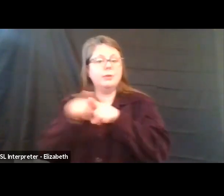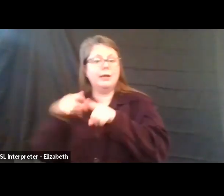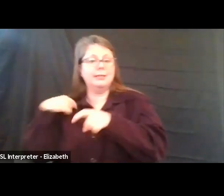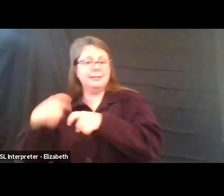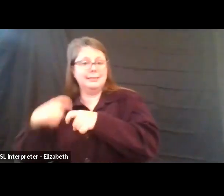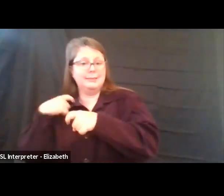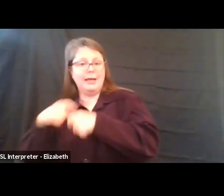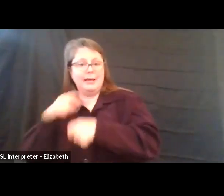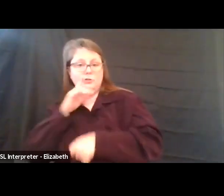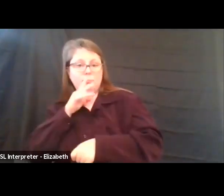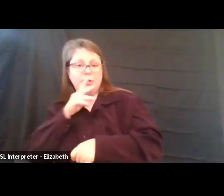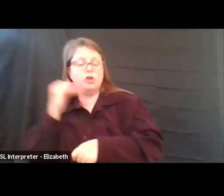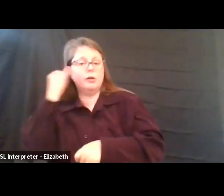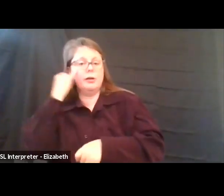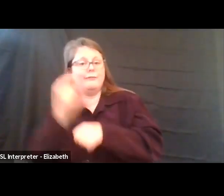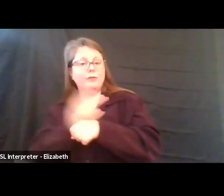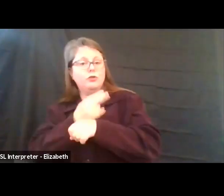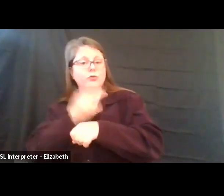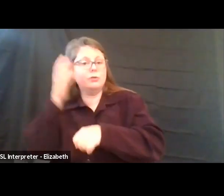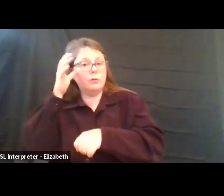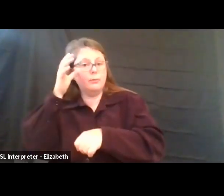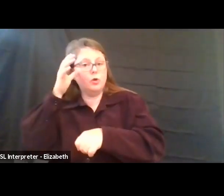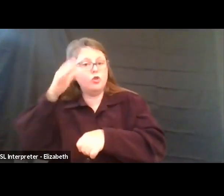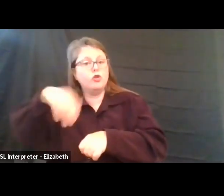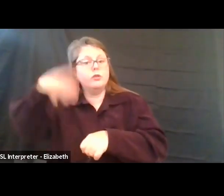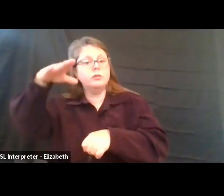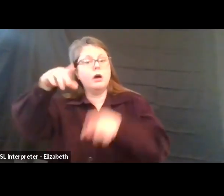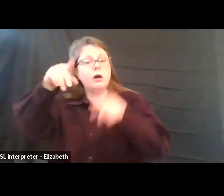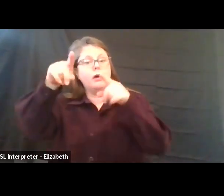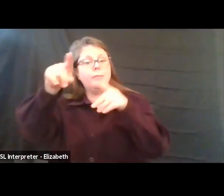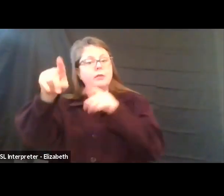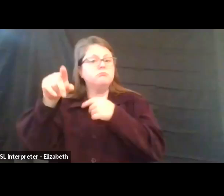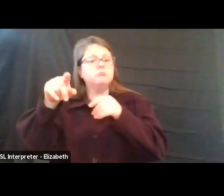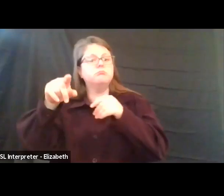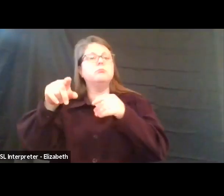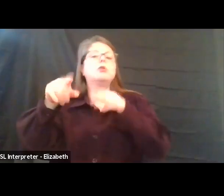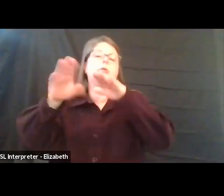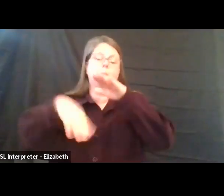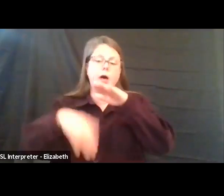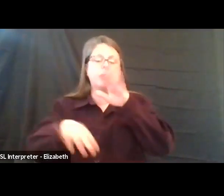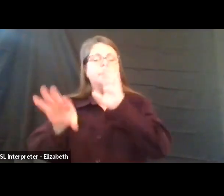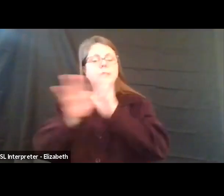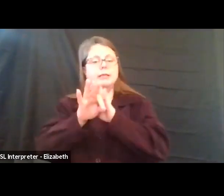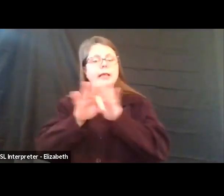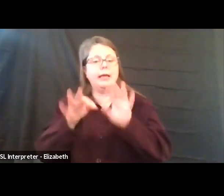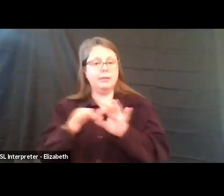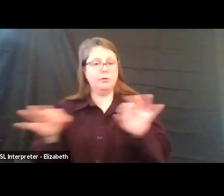a tablet or cell phone, you can select the language at the top of the screen.